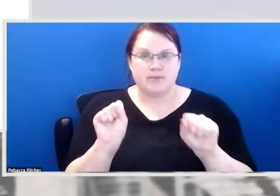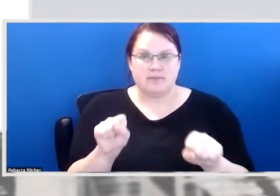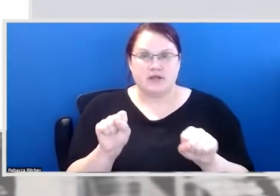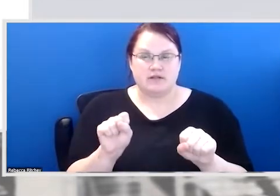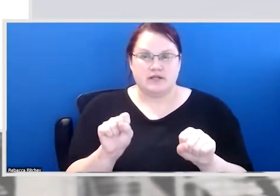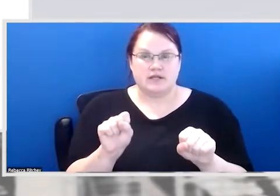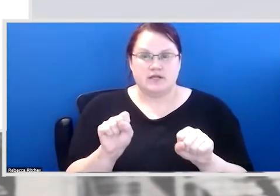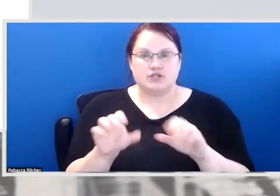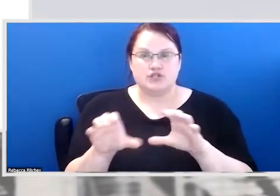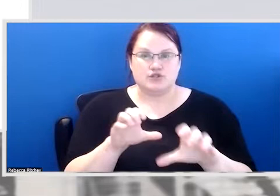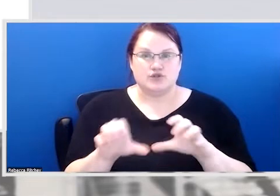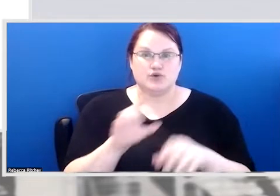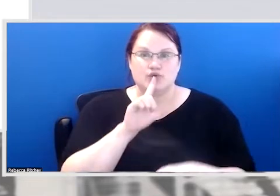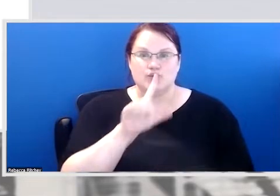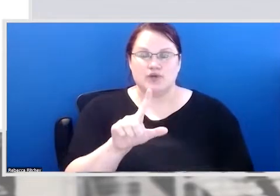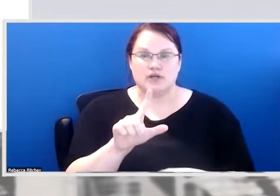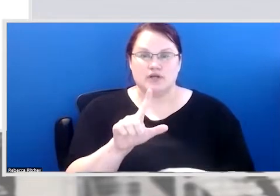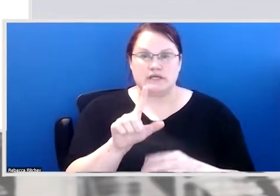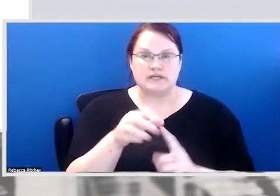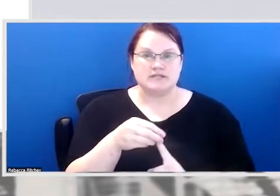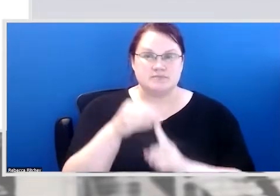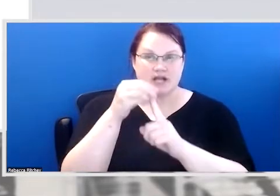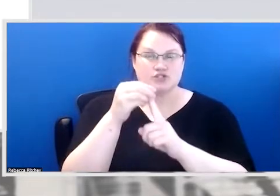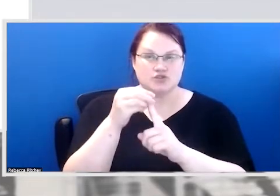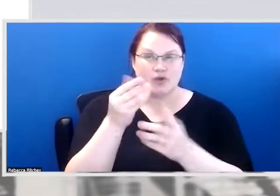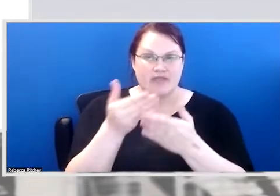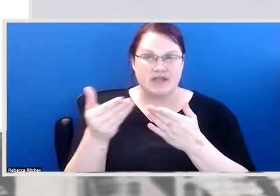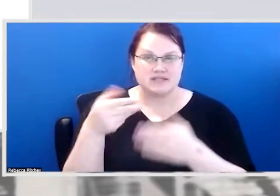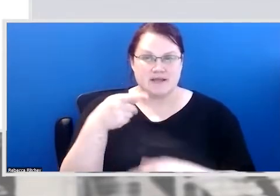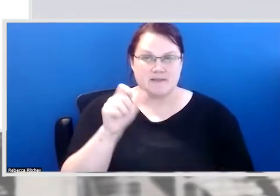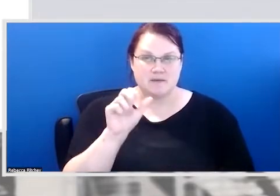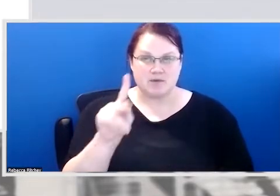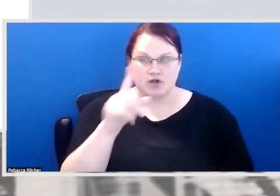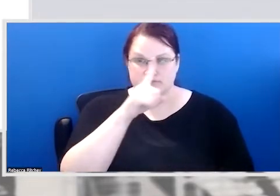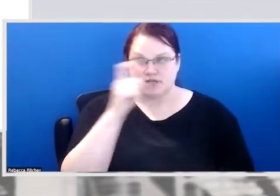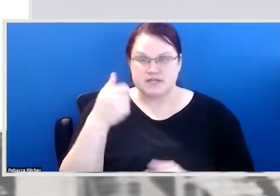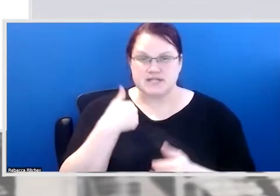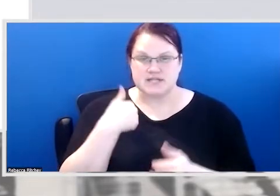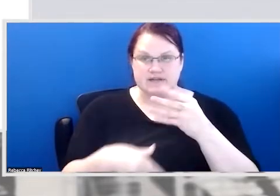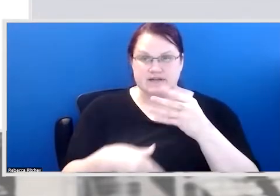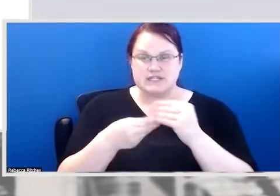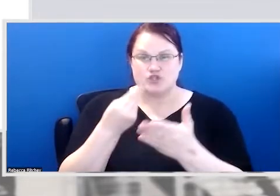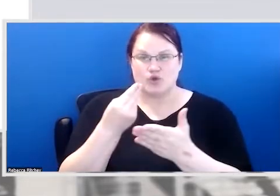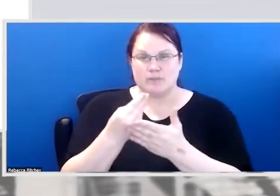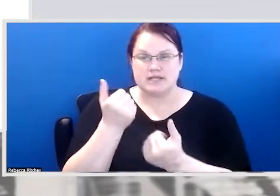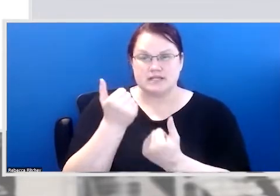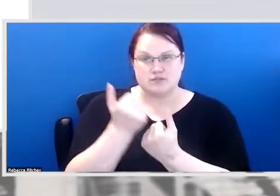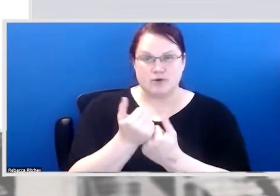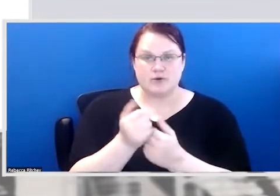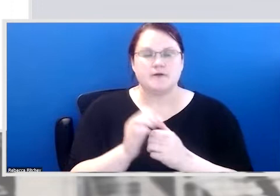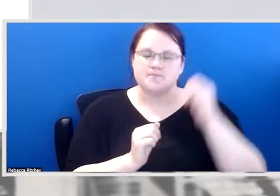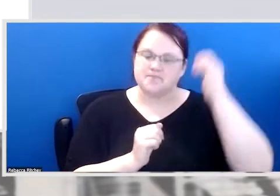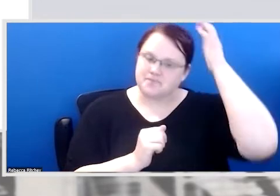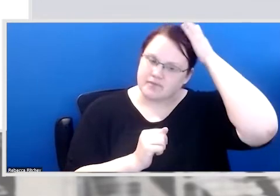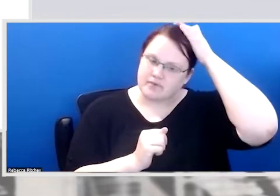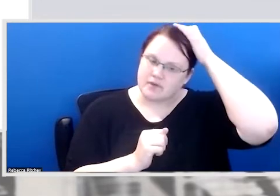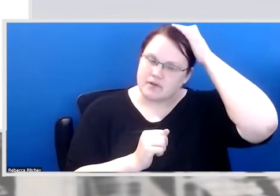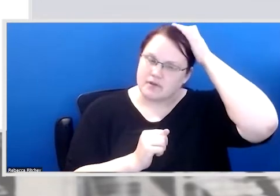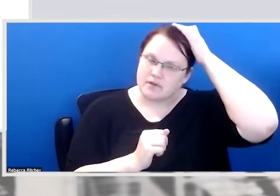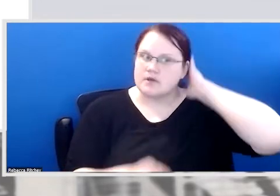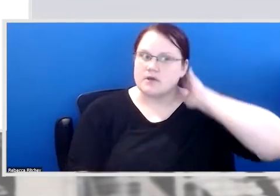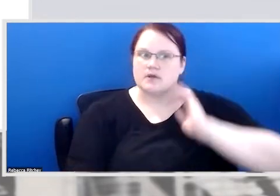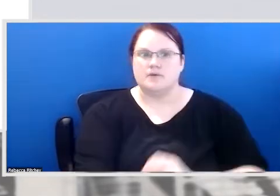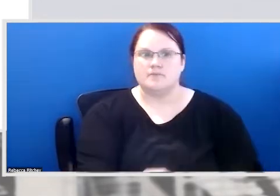to do some really unique and different things in these parks because we have that additional funding support. So you can kind of see here, there are the